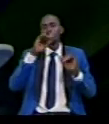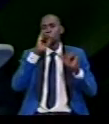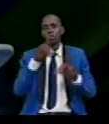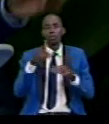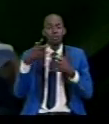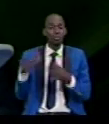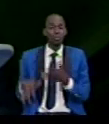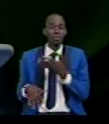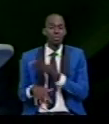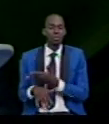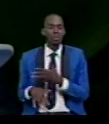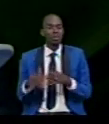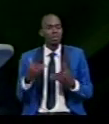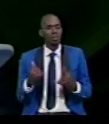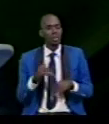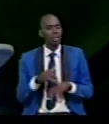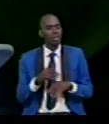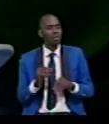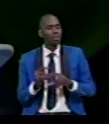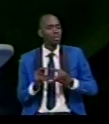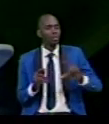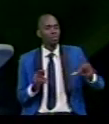left hand side, have you